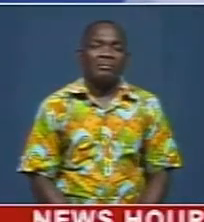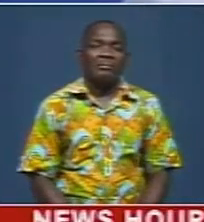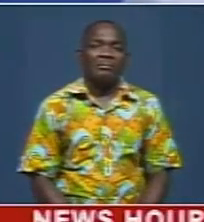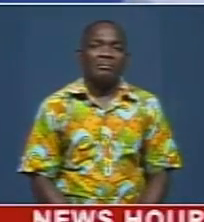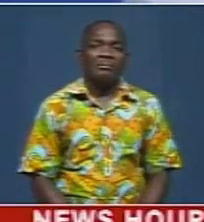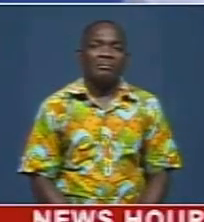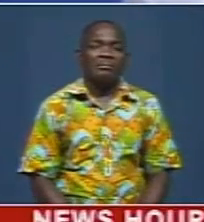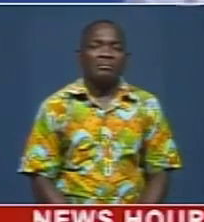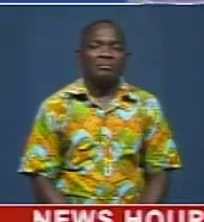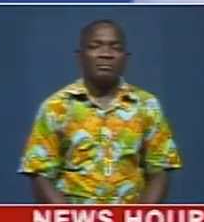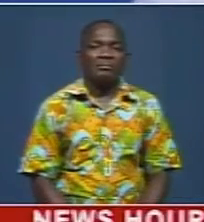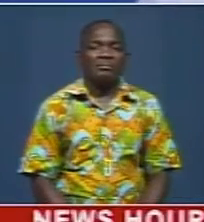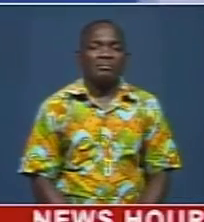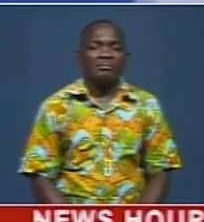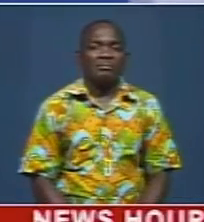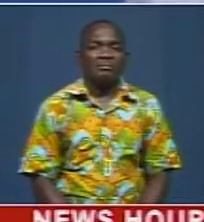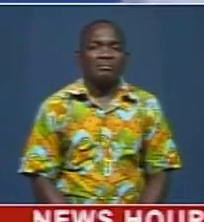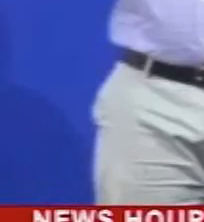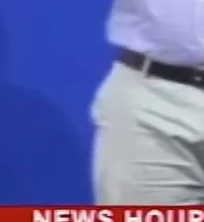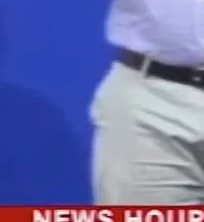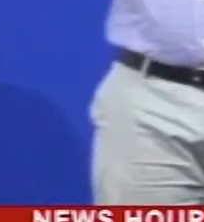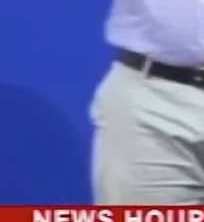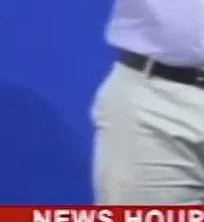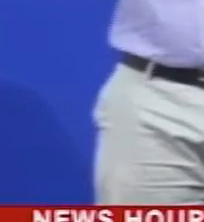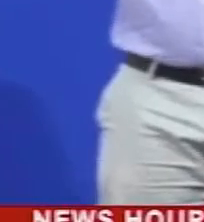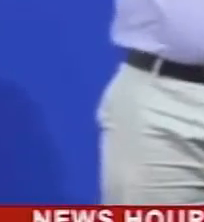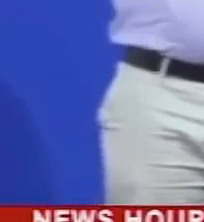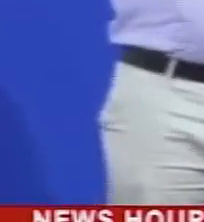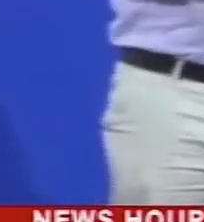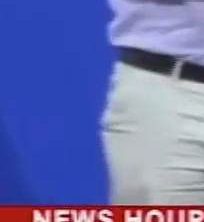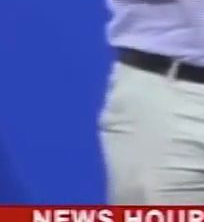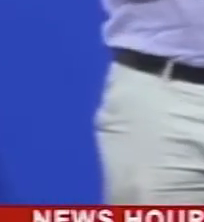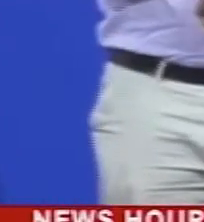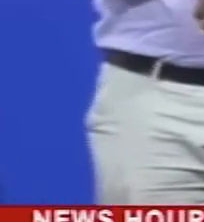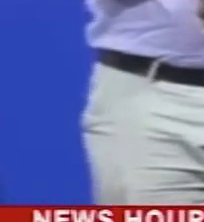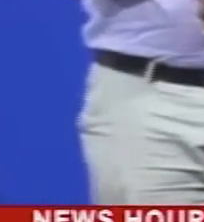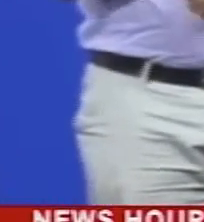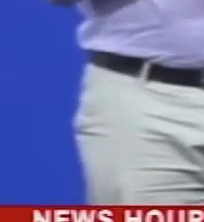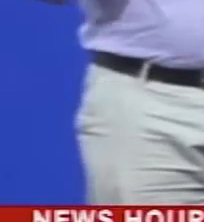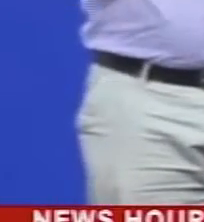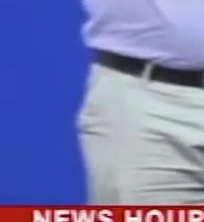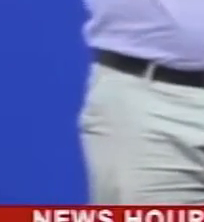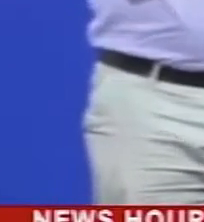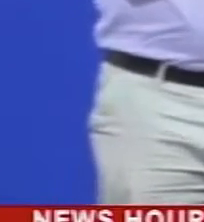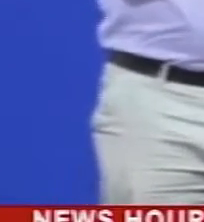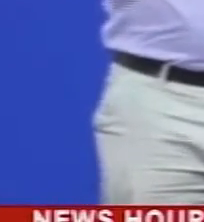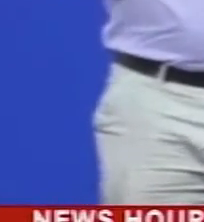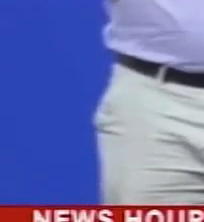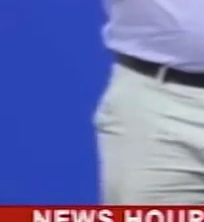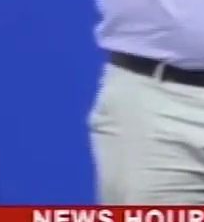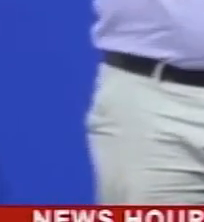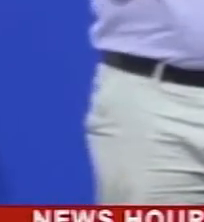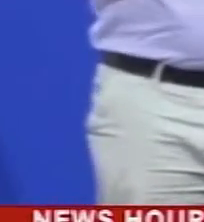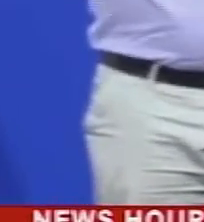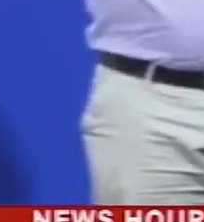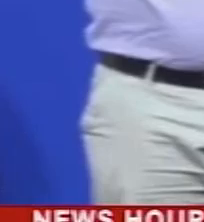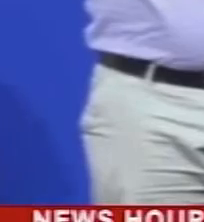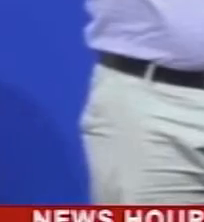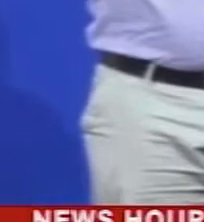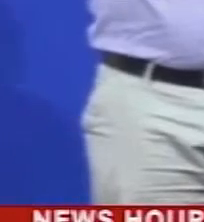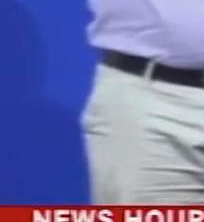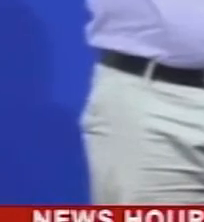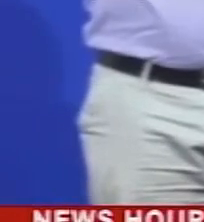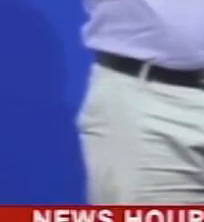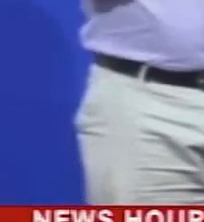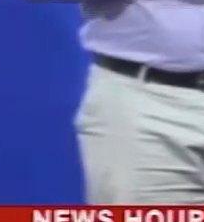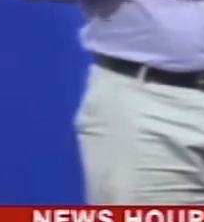The security services will not be subjected or included in the program to unify